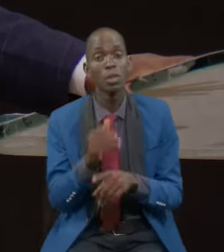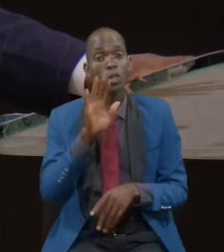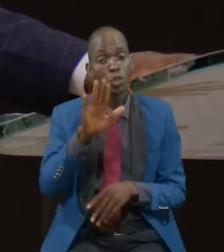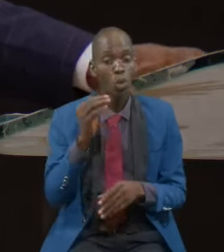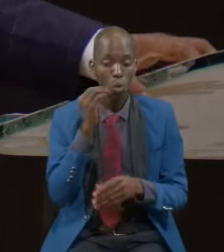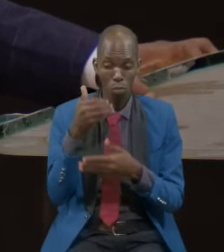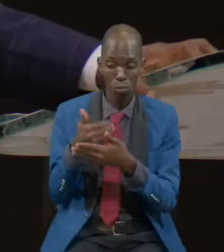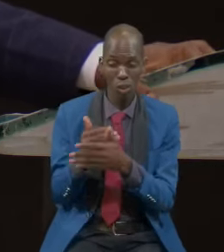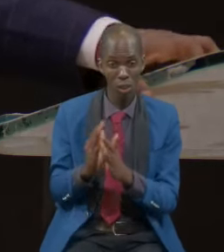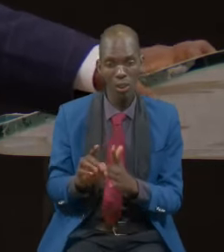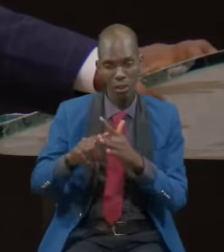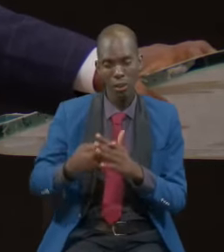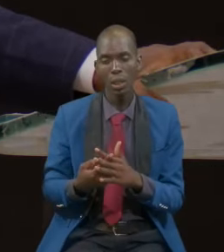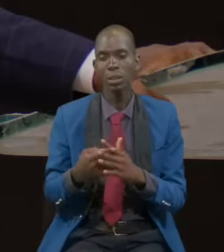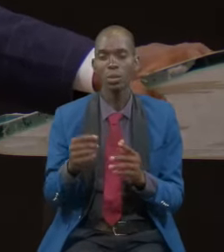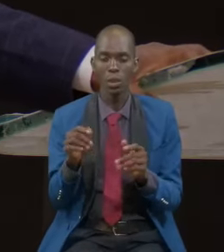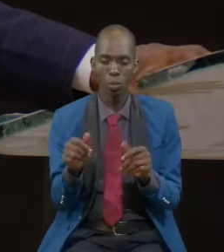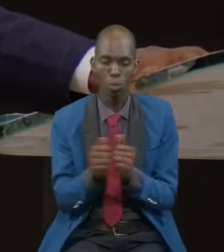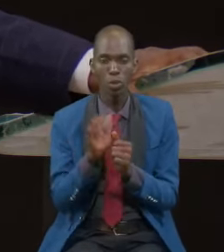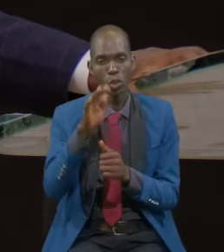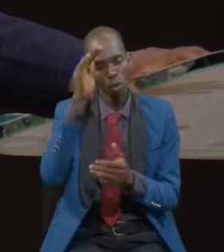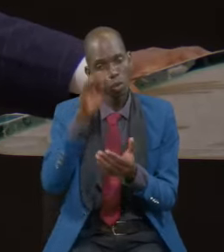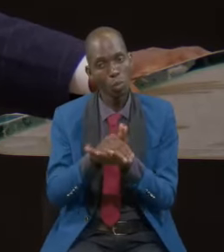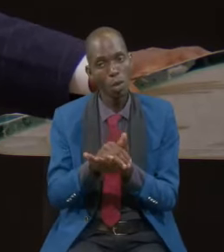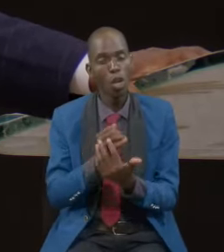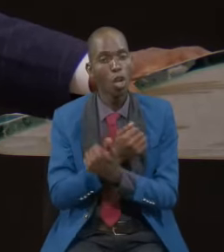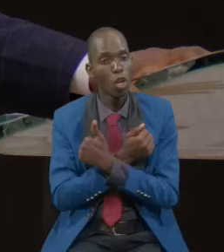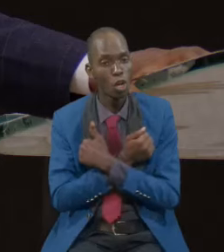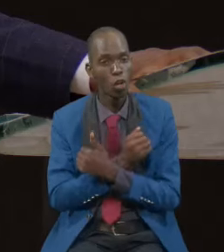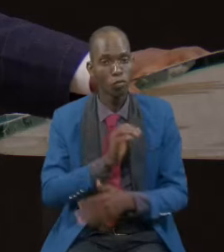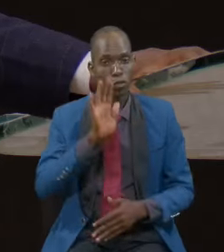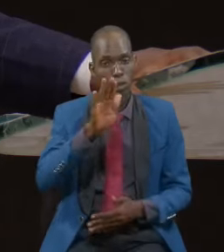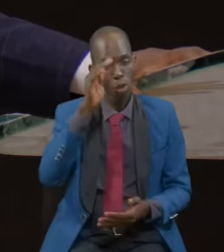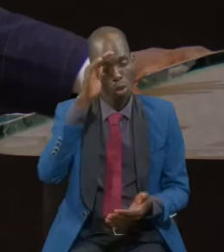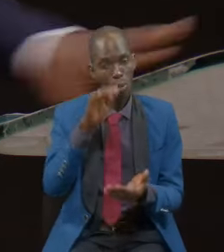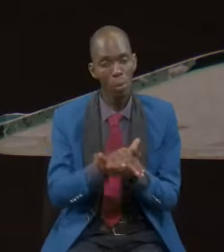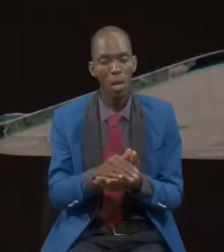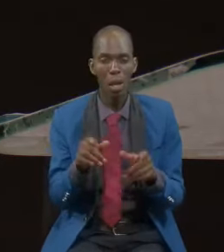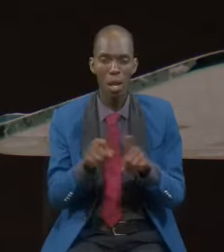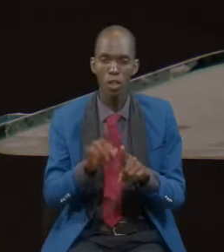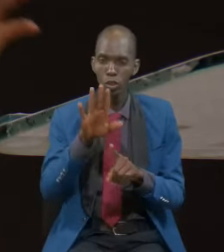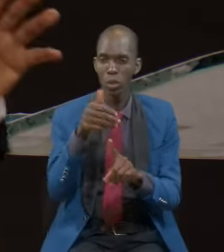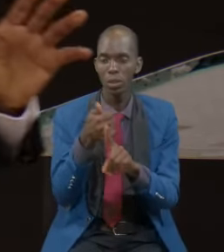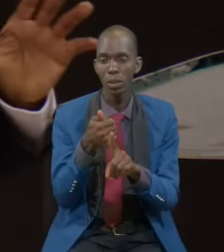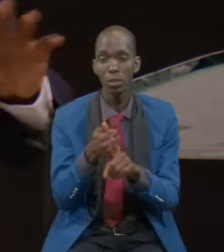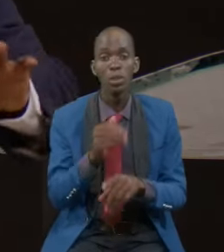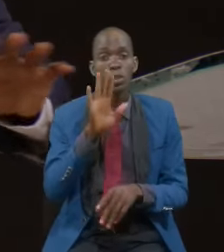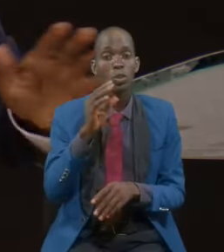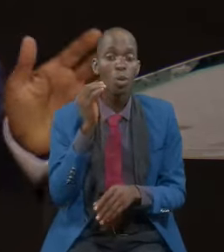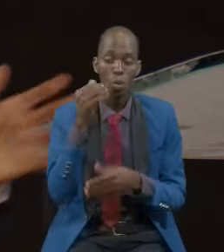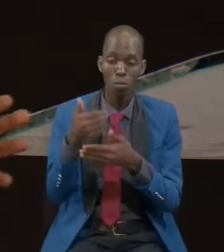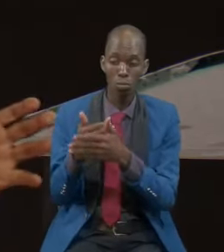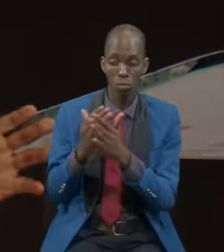starts with your husband. Love your husband as yourself. Your neighbor starts